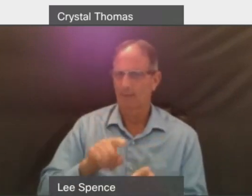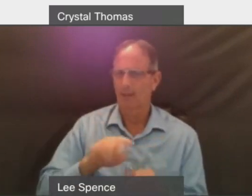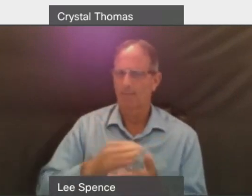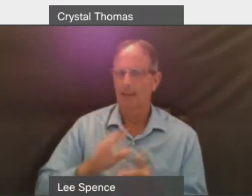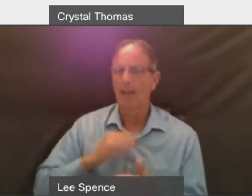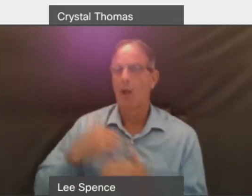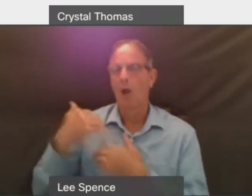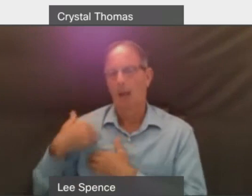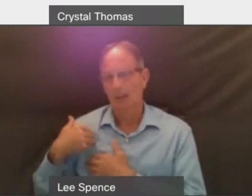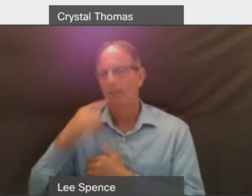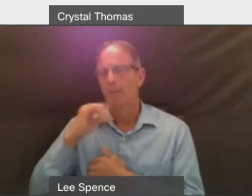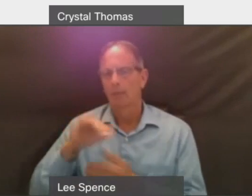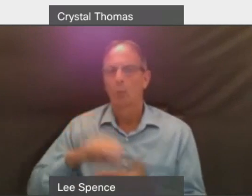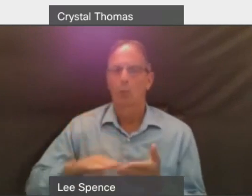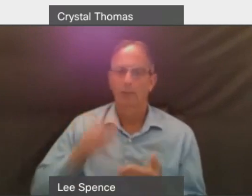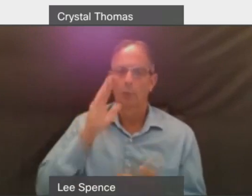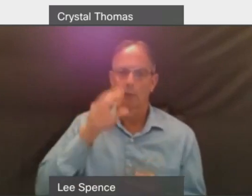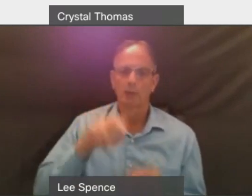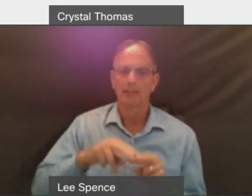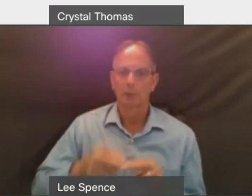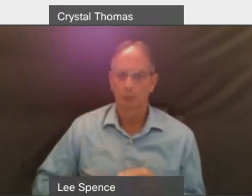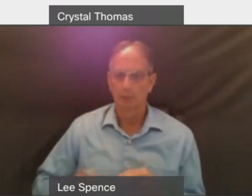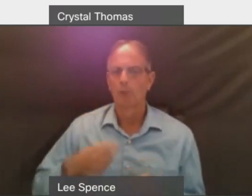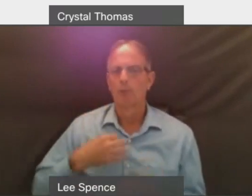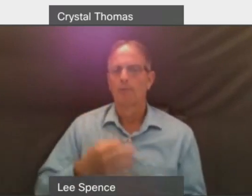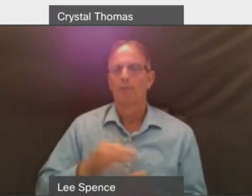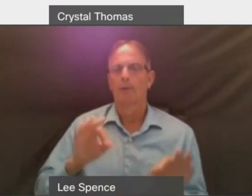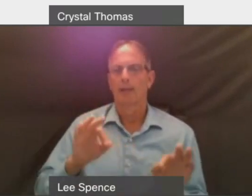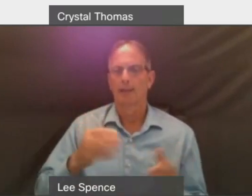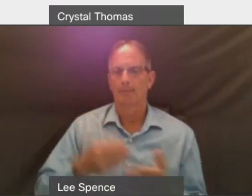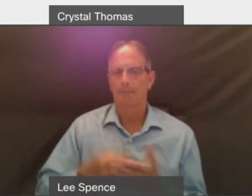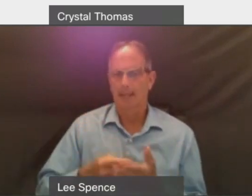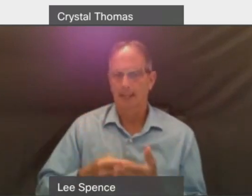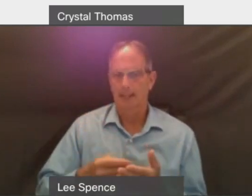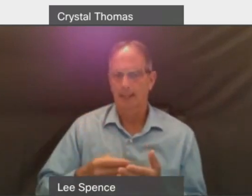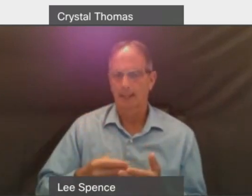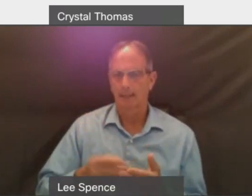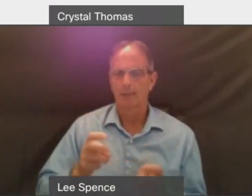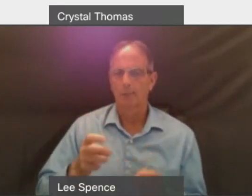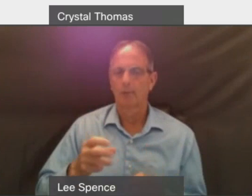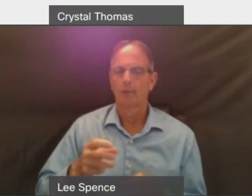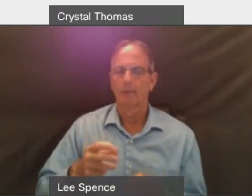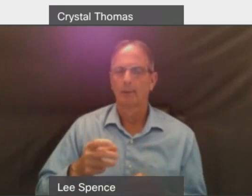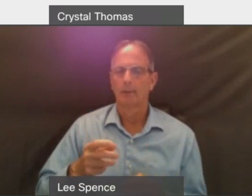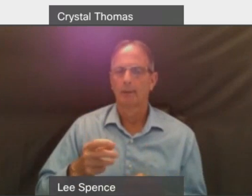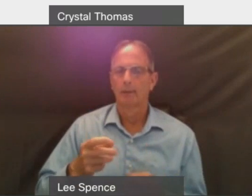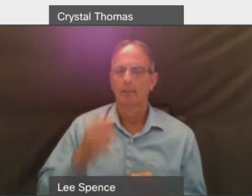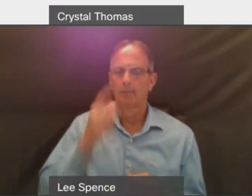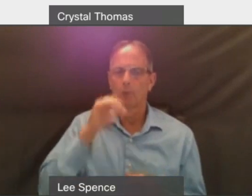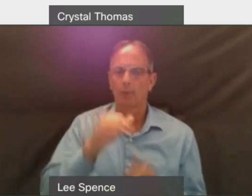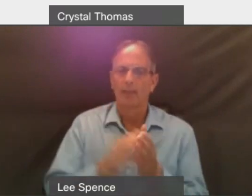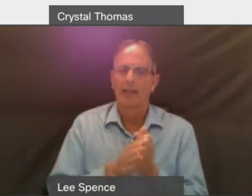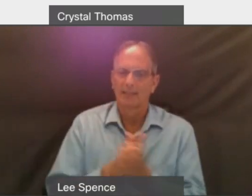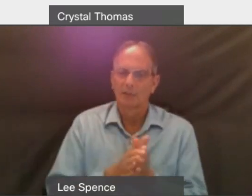will be decreased so that it will free up the funds to pay for these initiatives under the ARPA